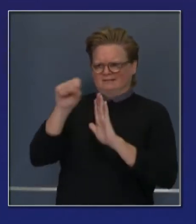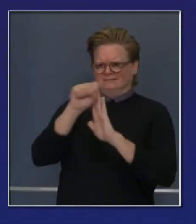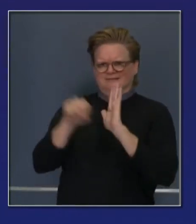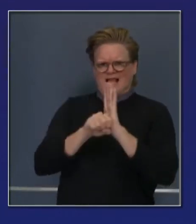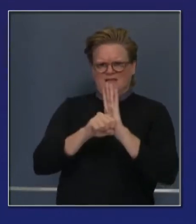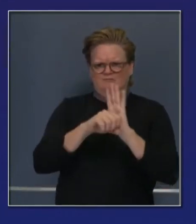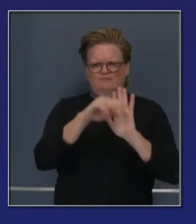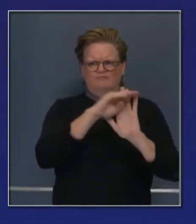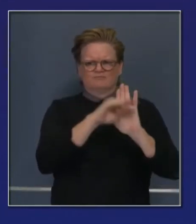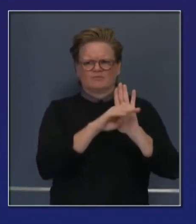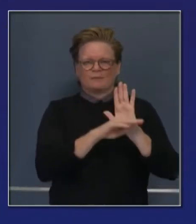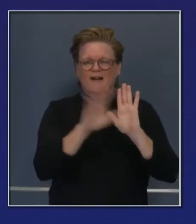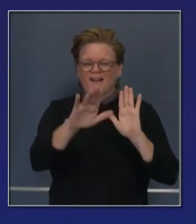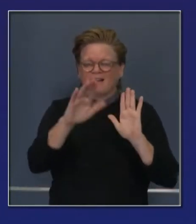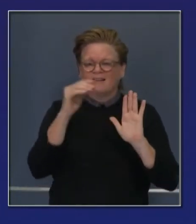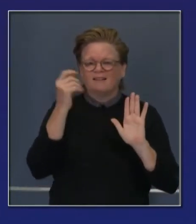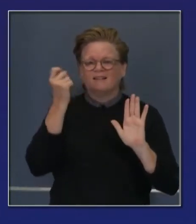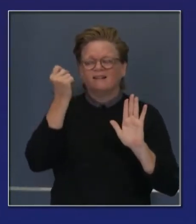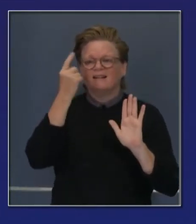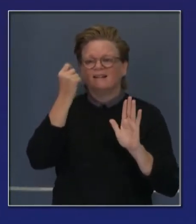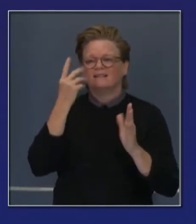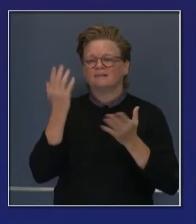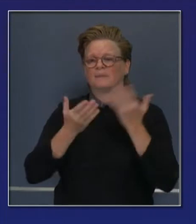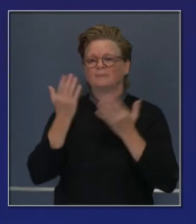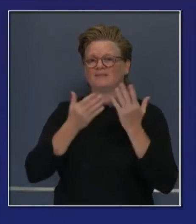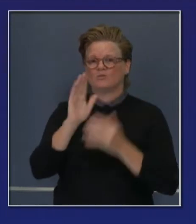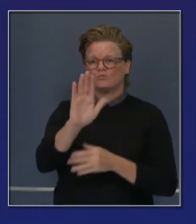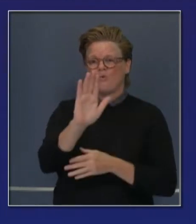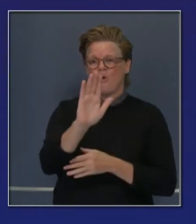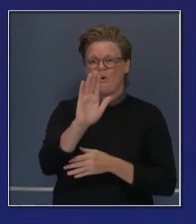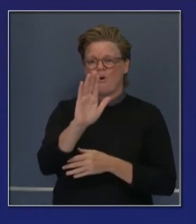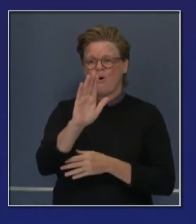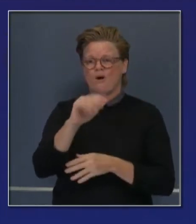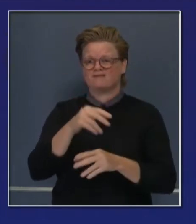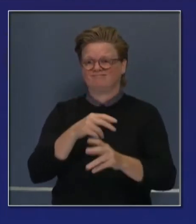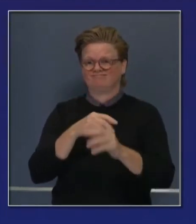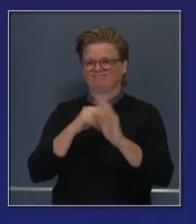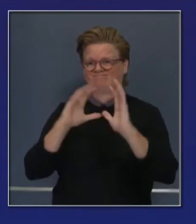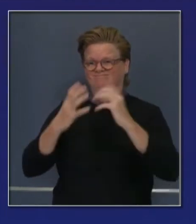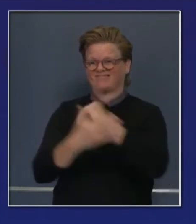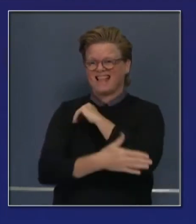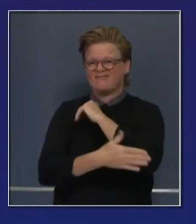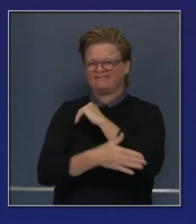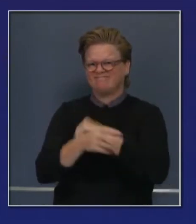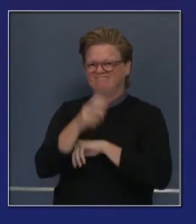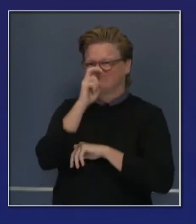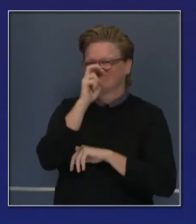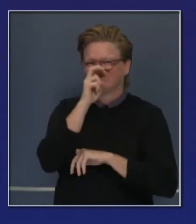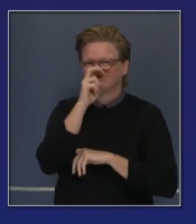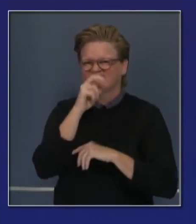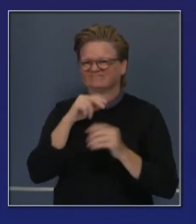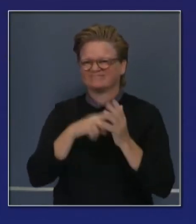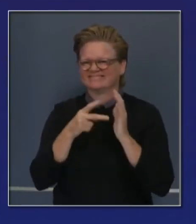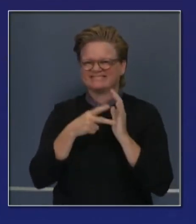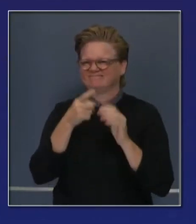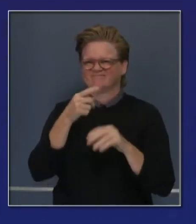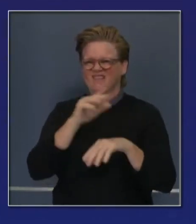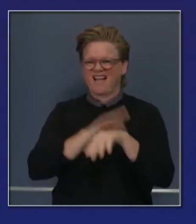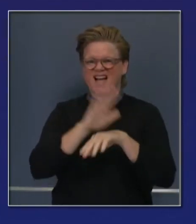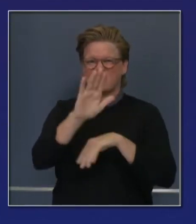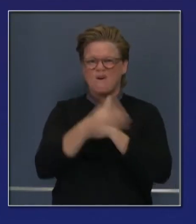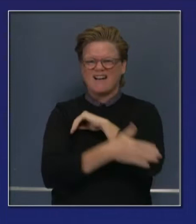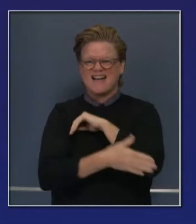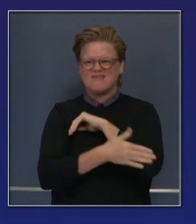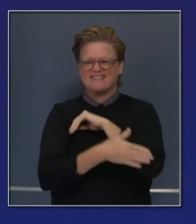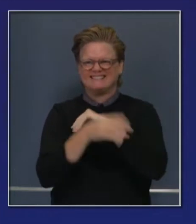stringent than what the state says. The state's order cannot be at the county level made less stringent, but if a county